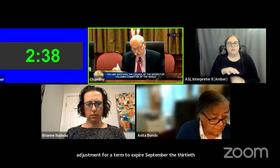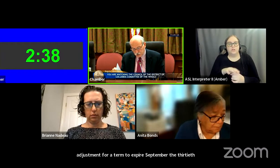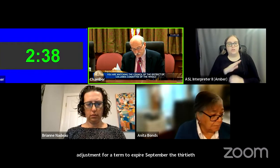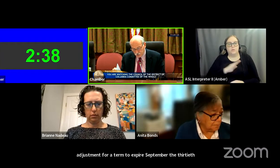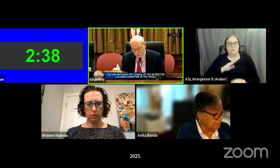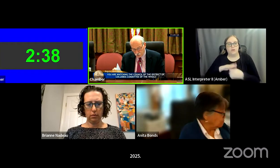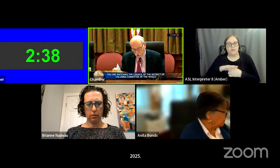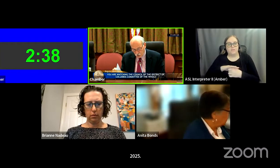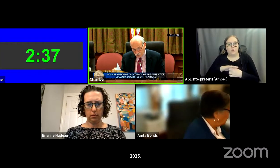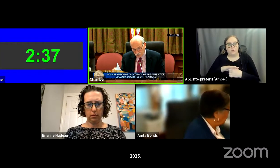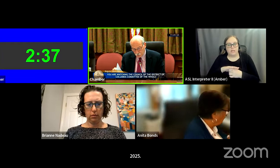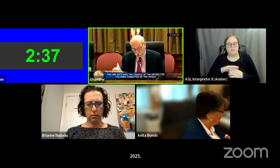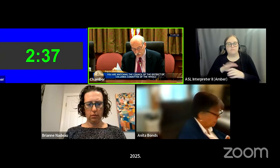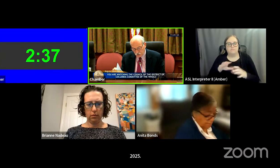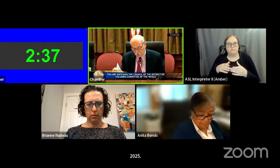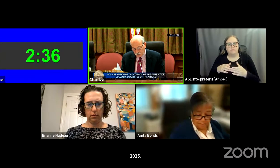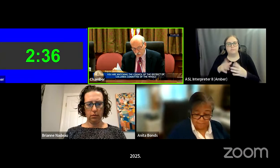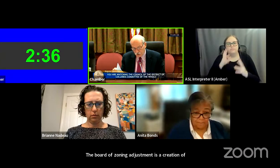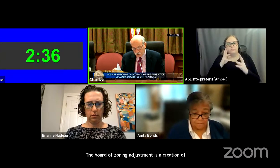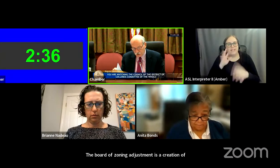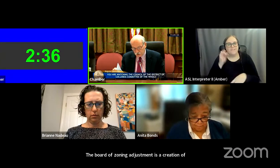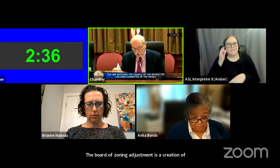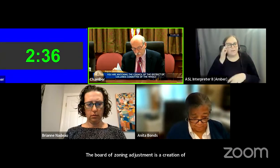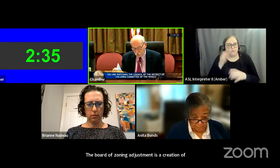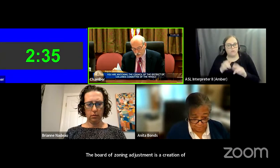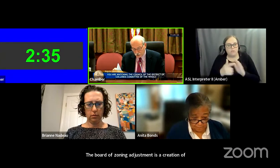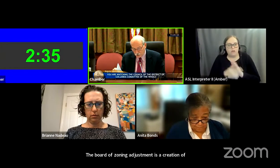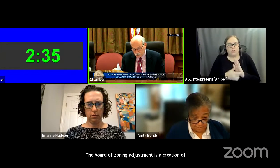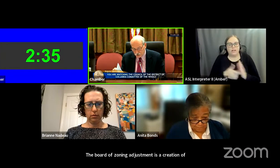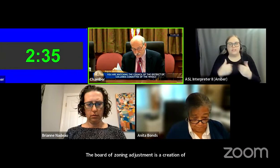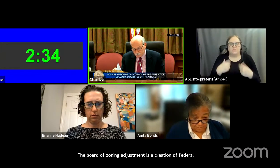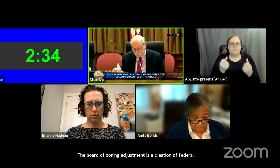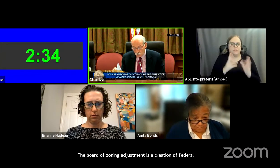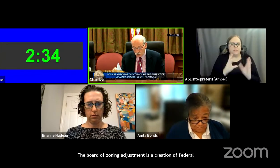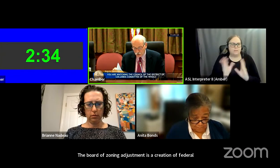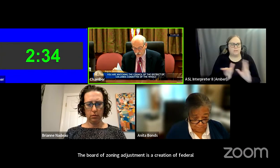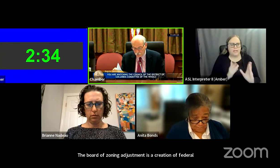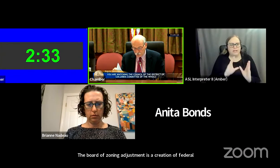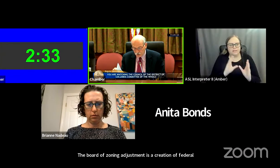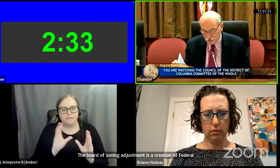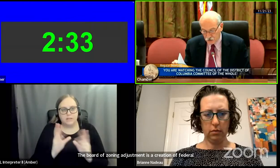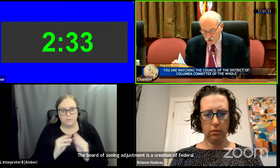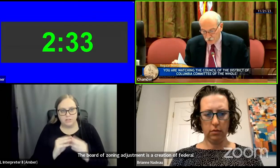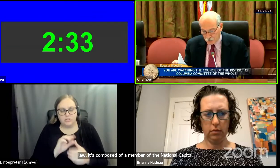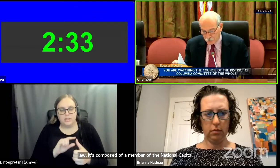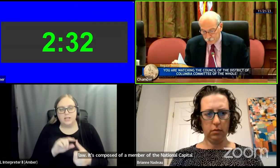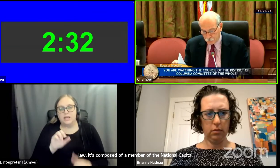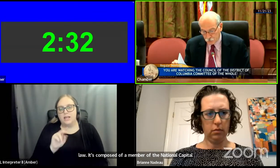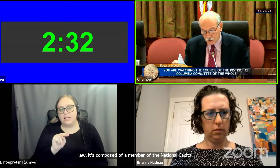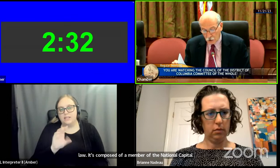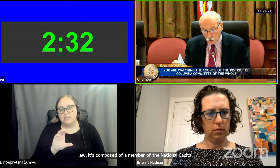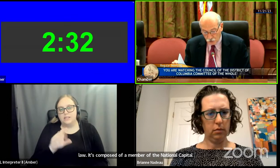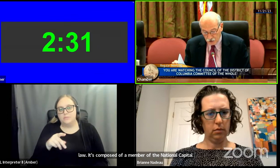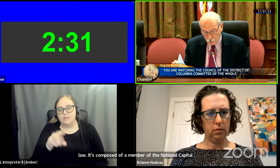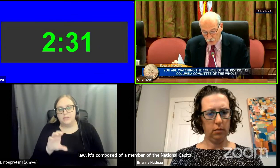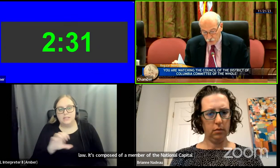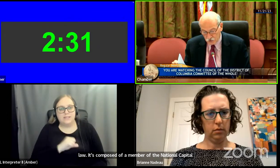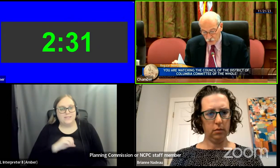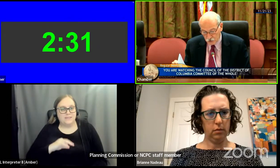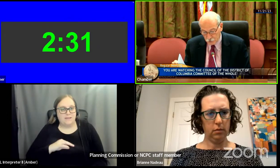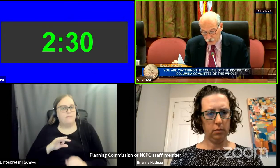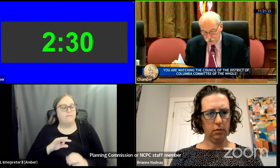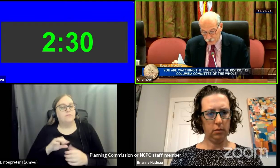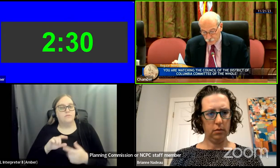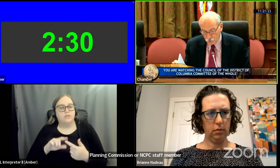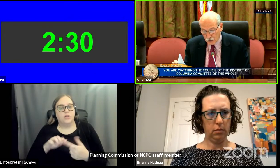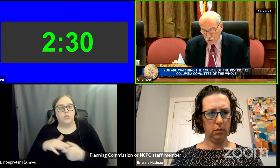is a creation of federal law. It's composed of a member of the National Capital Planning Commission or NCPC staff member, a rotating member of the